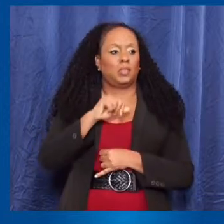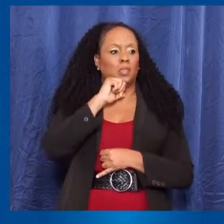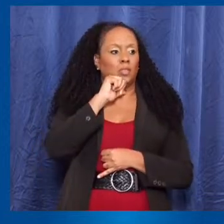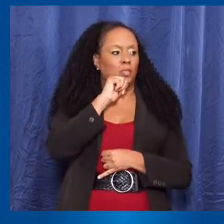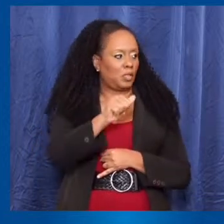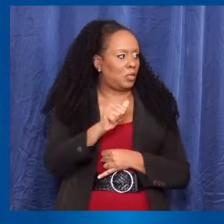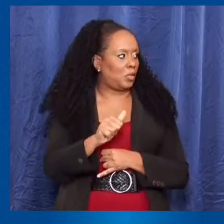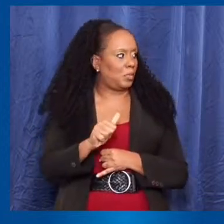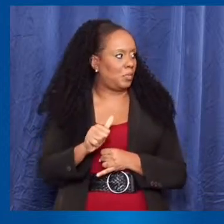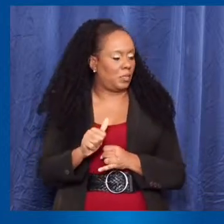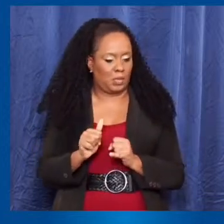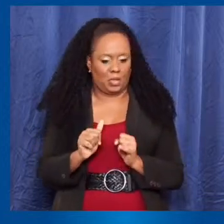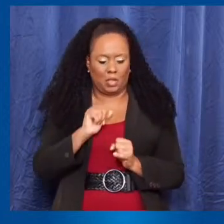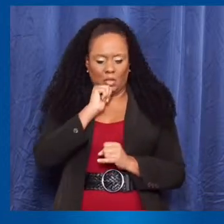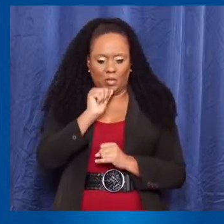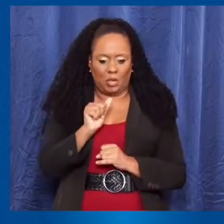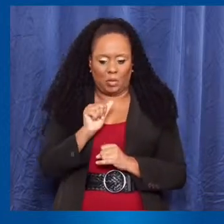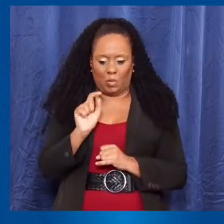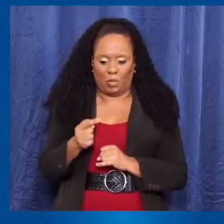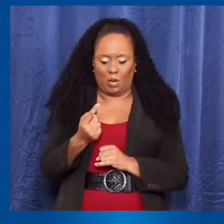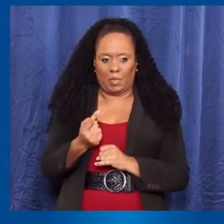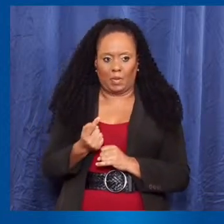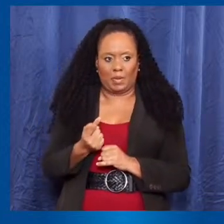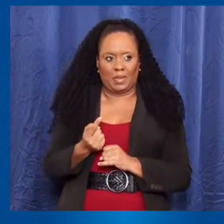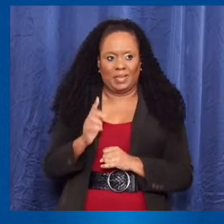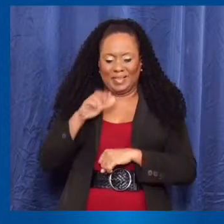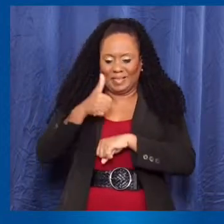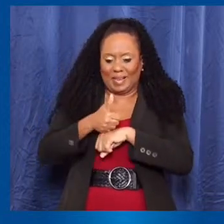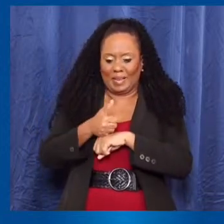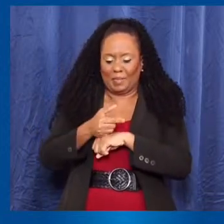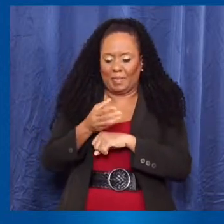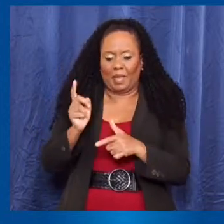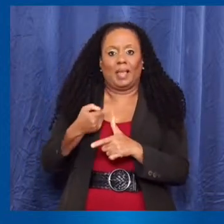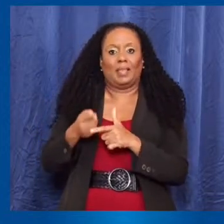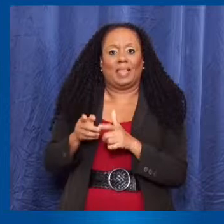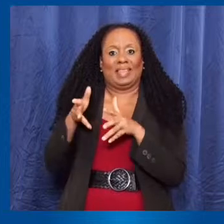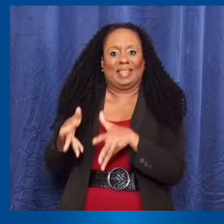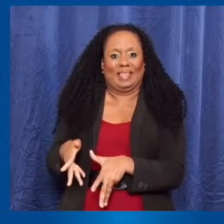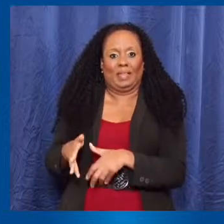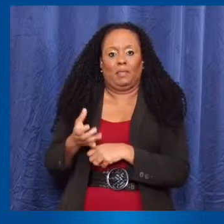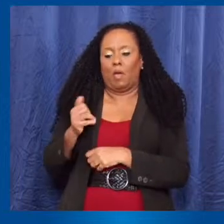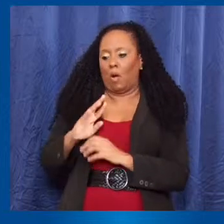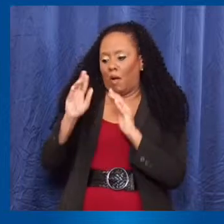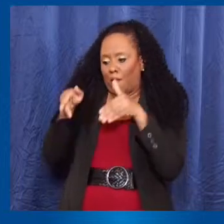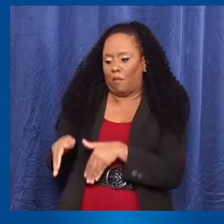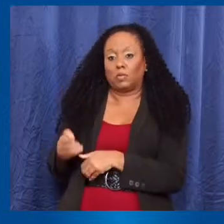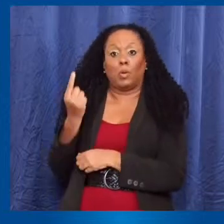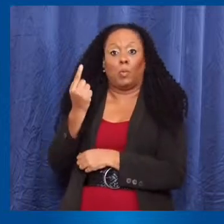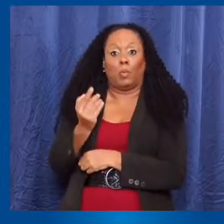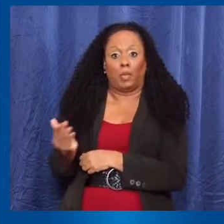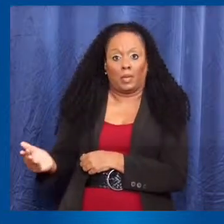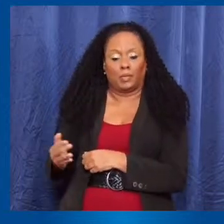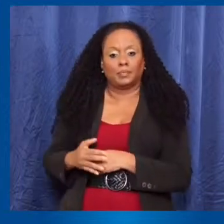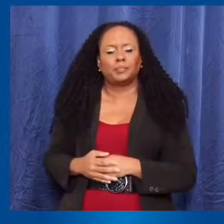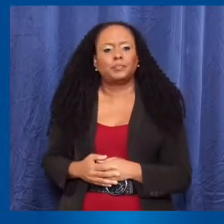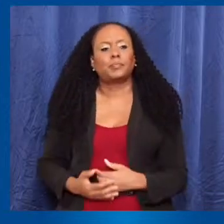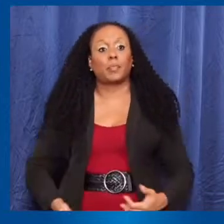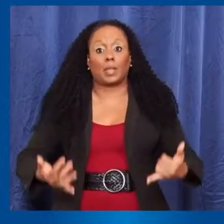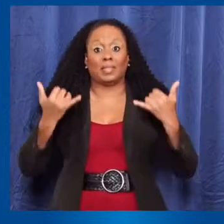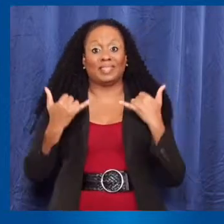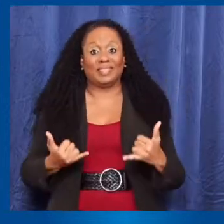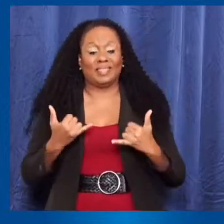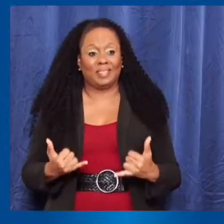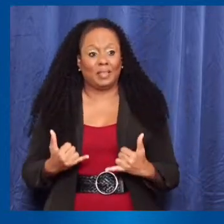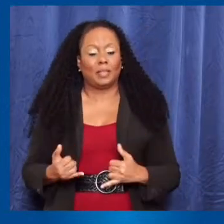in the moment in which they're found. Today, we have to ask the question, do these other